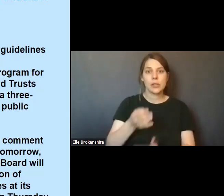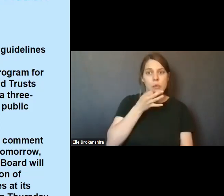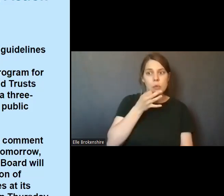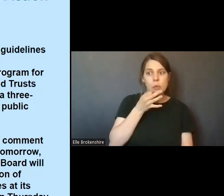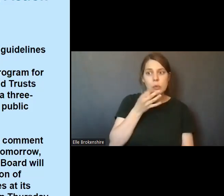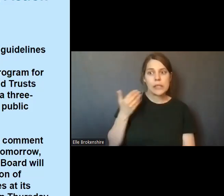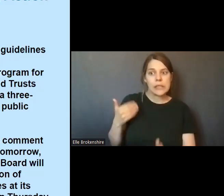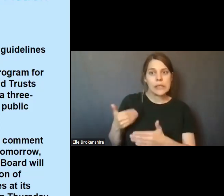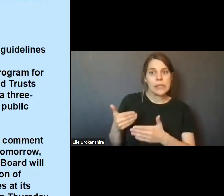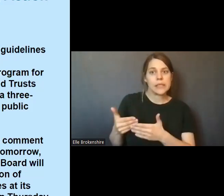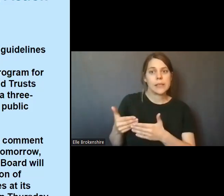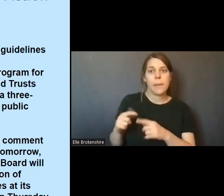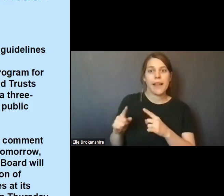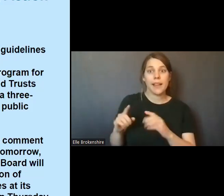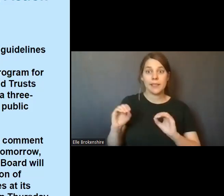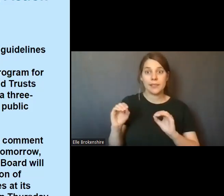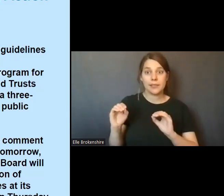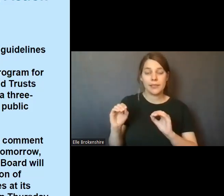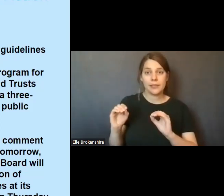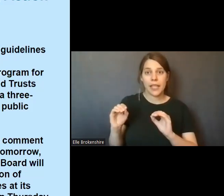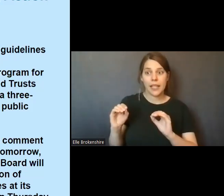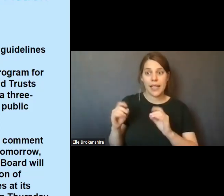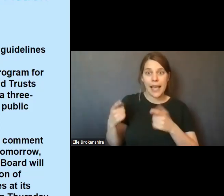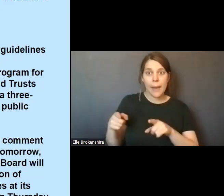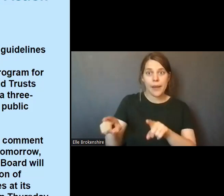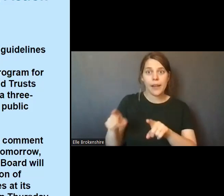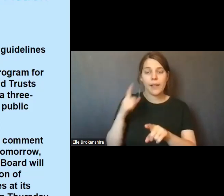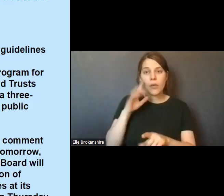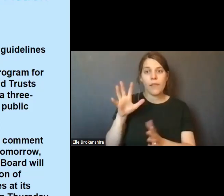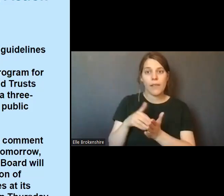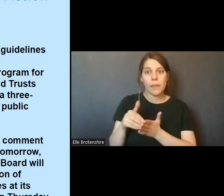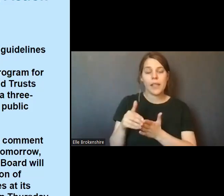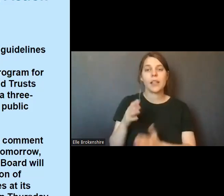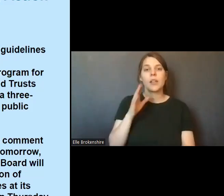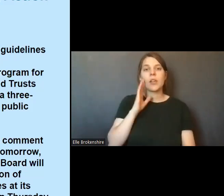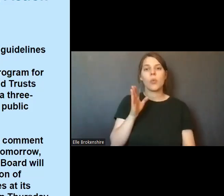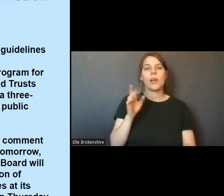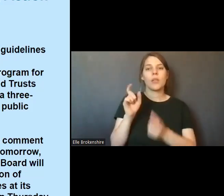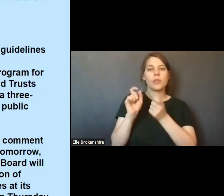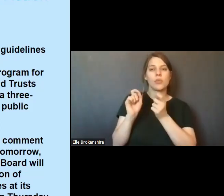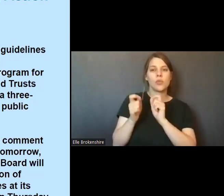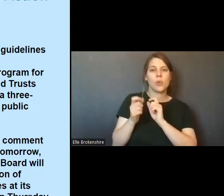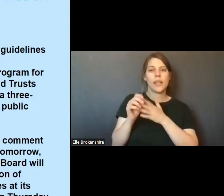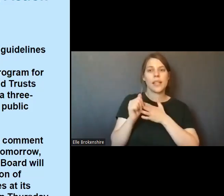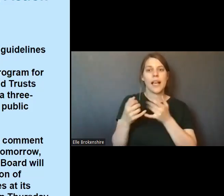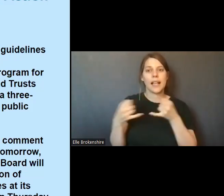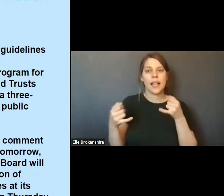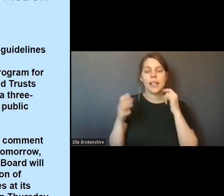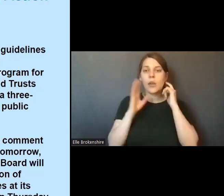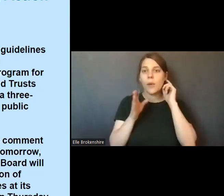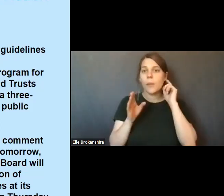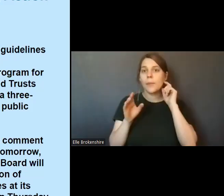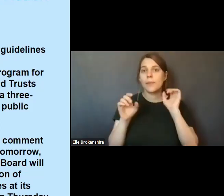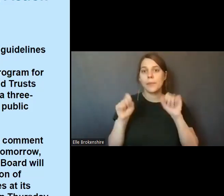still a lack of movement in this initial 5 million, I think we'll look at tweaking the guidelines. We could potentially open